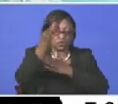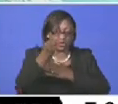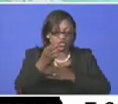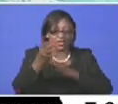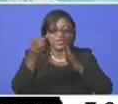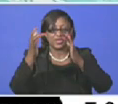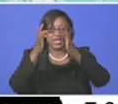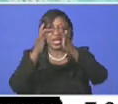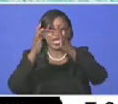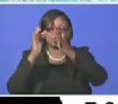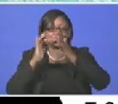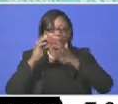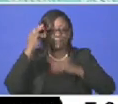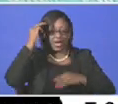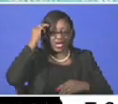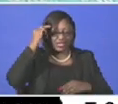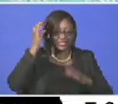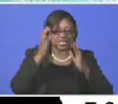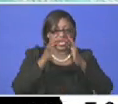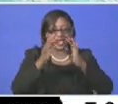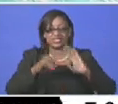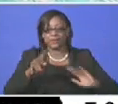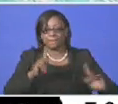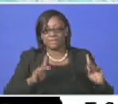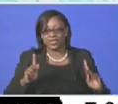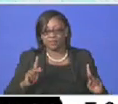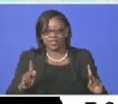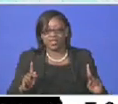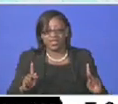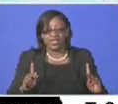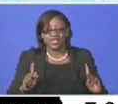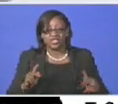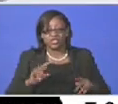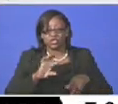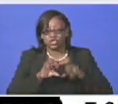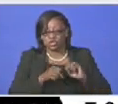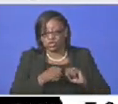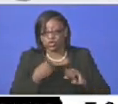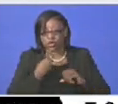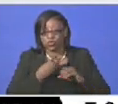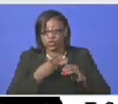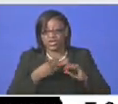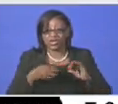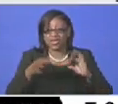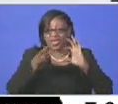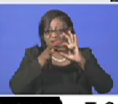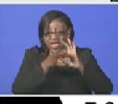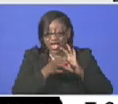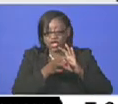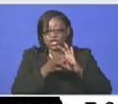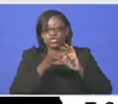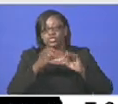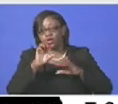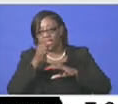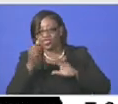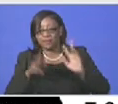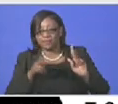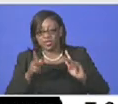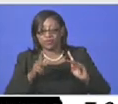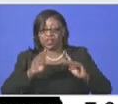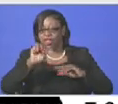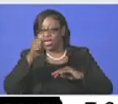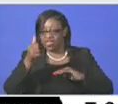minds means connecting people, and that's what it's all about. Because when we connect with other people and other countries, therefore we